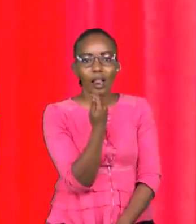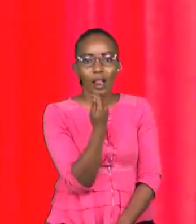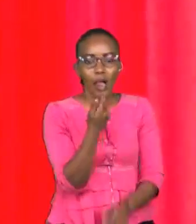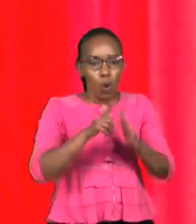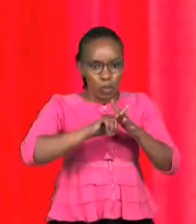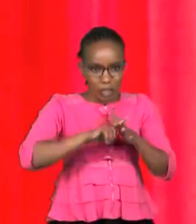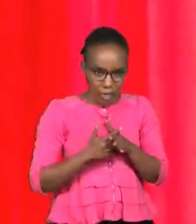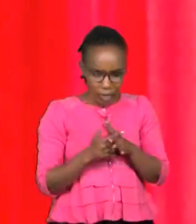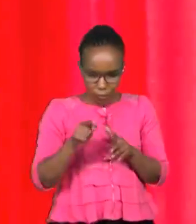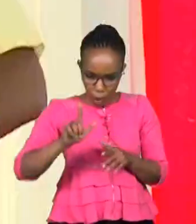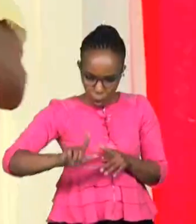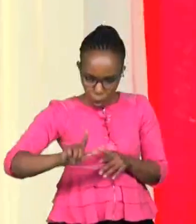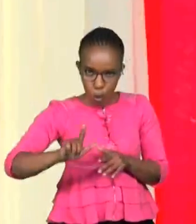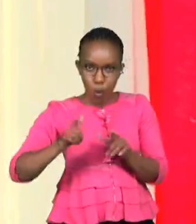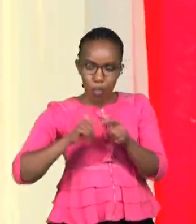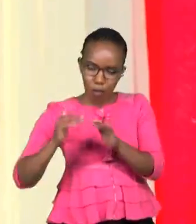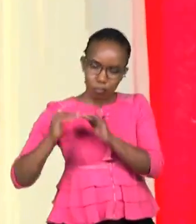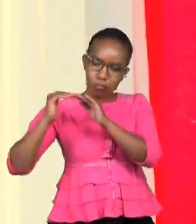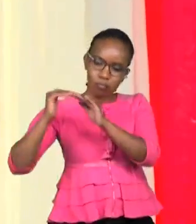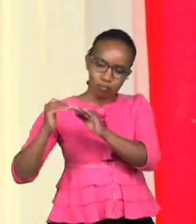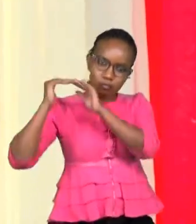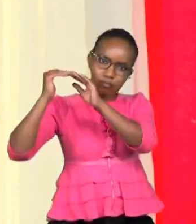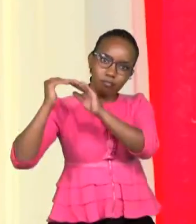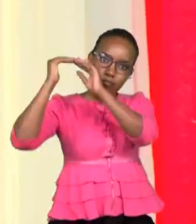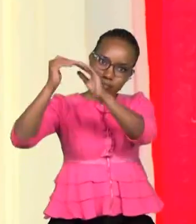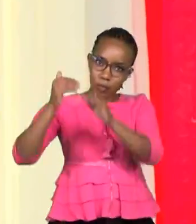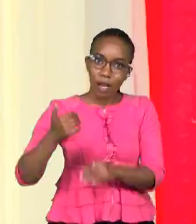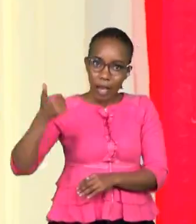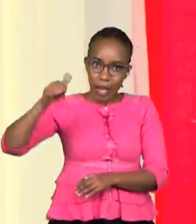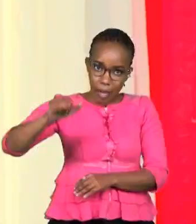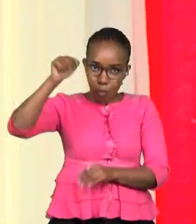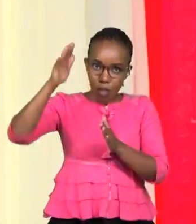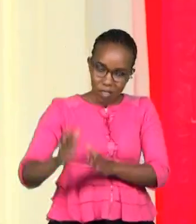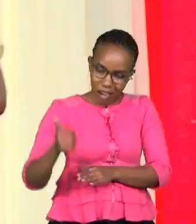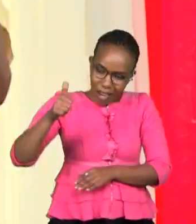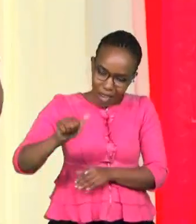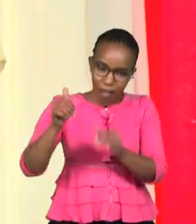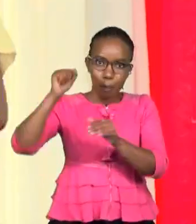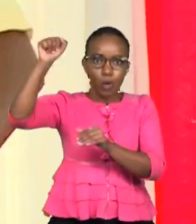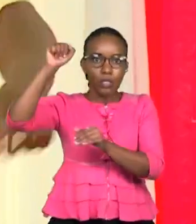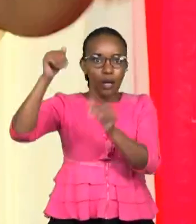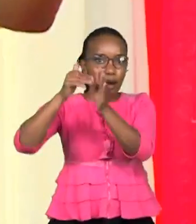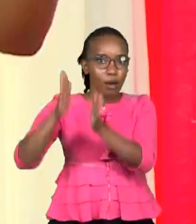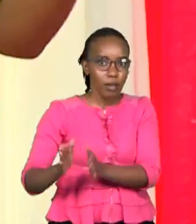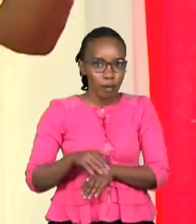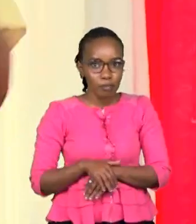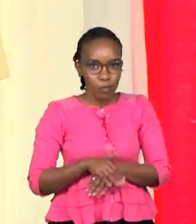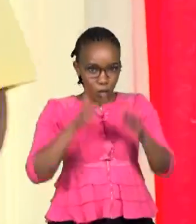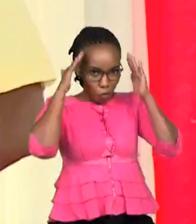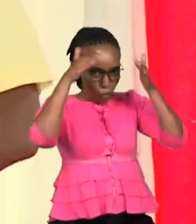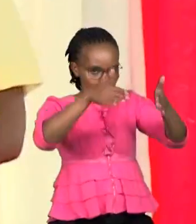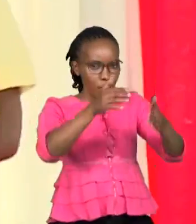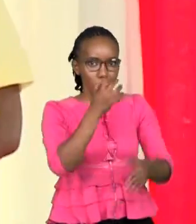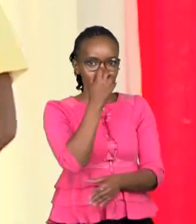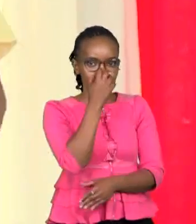Tuanze chini, tuende juu. But today, any politician or any political leader who is seen to be inclining towards the deputy